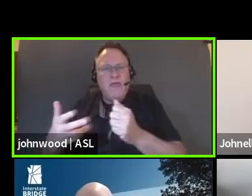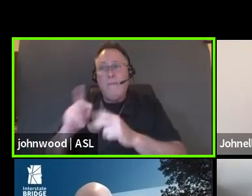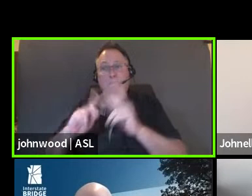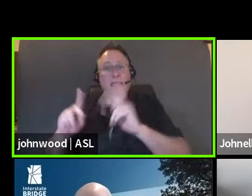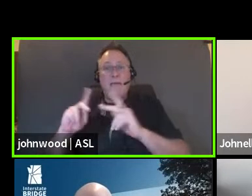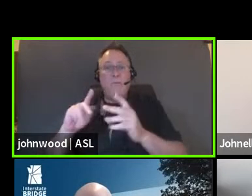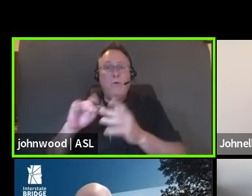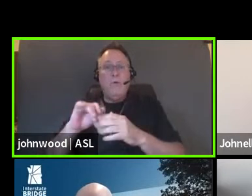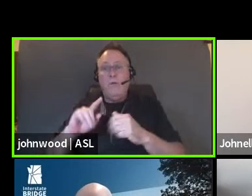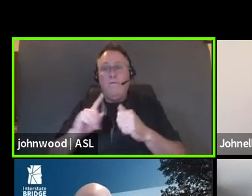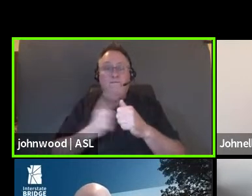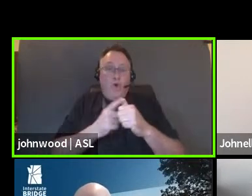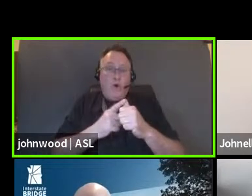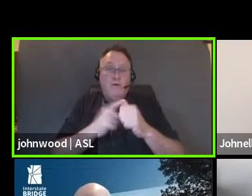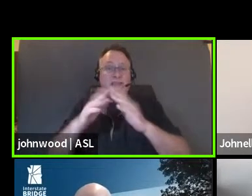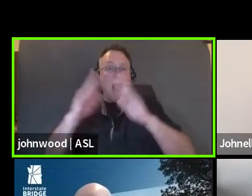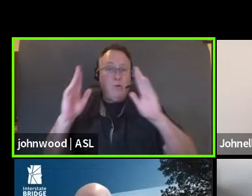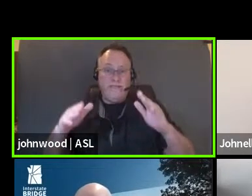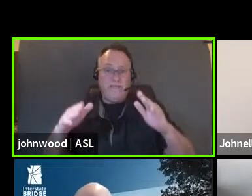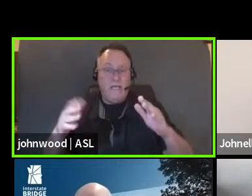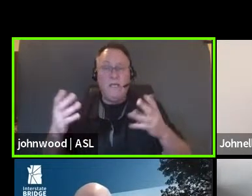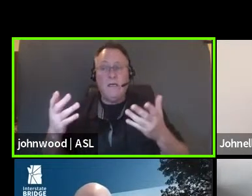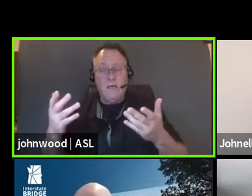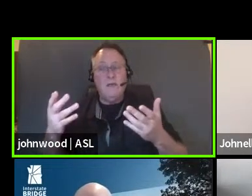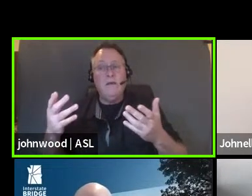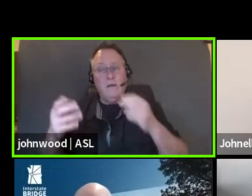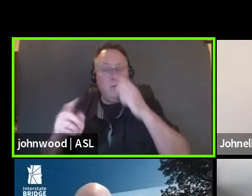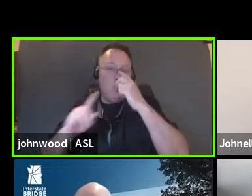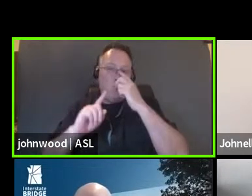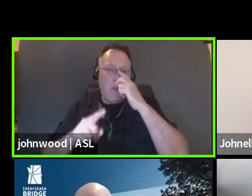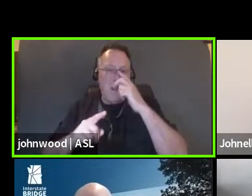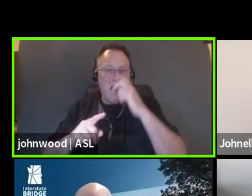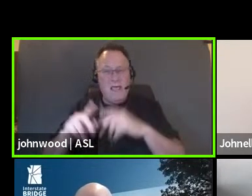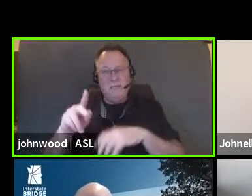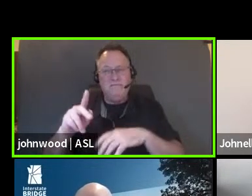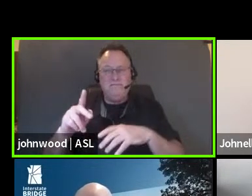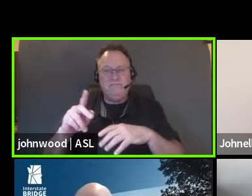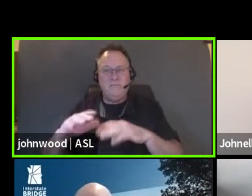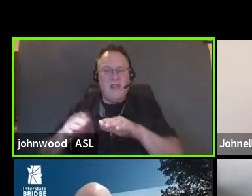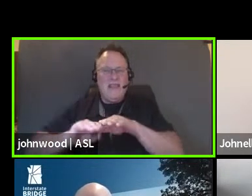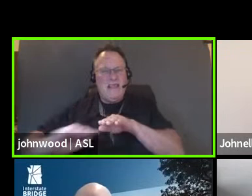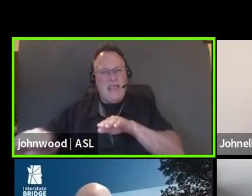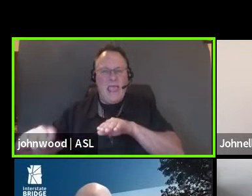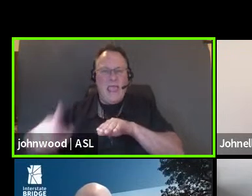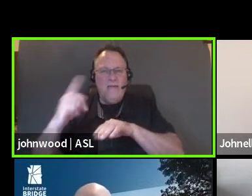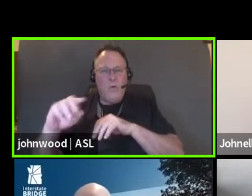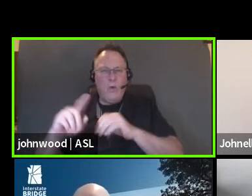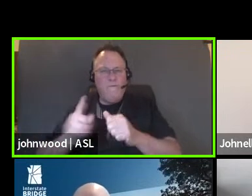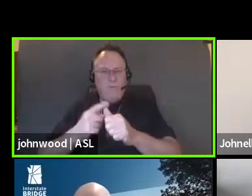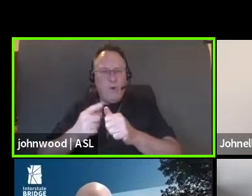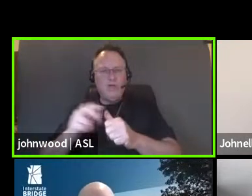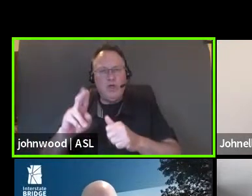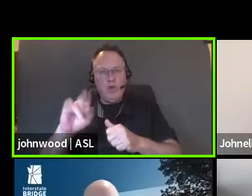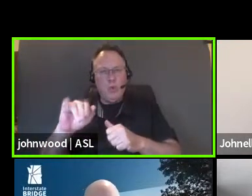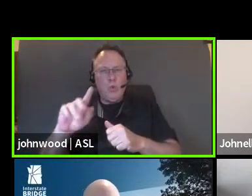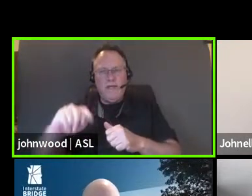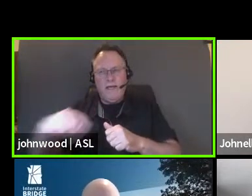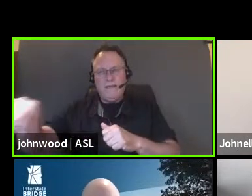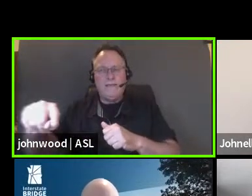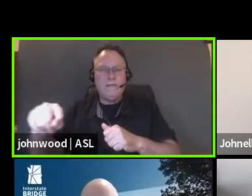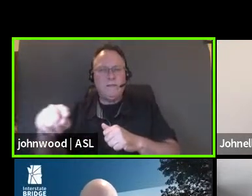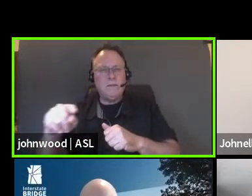The first housing was, you might say the keel was laid for the first housing units in Vanport in